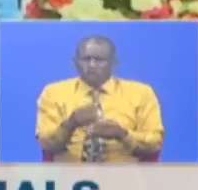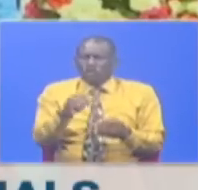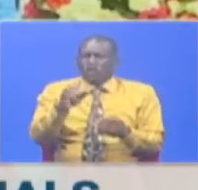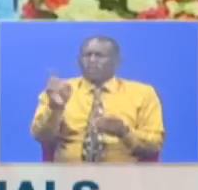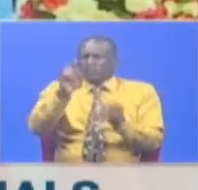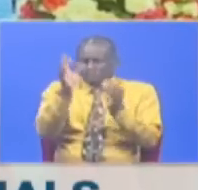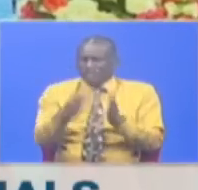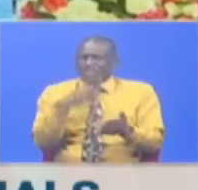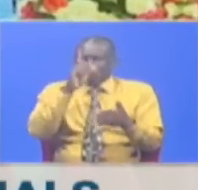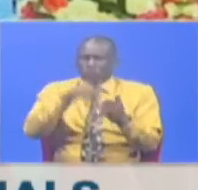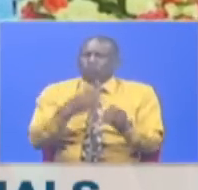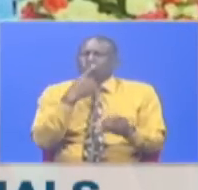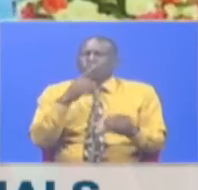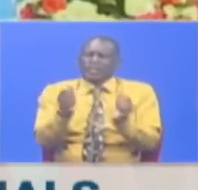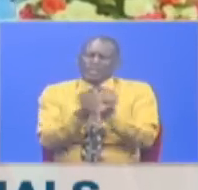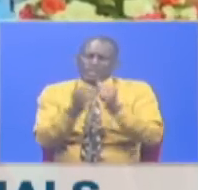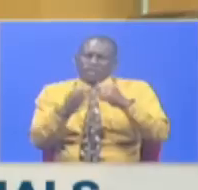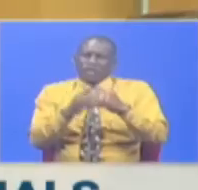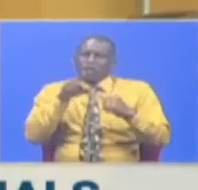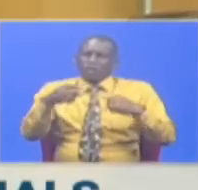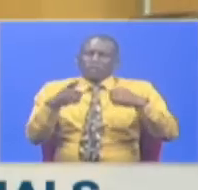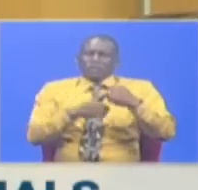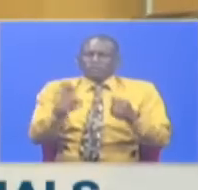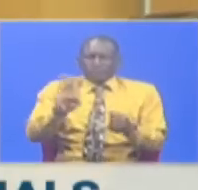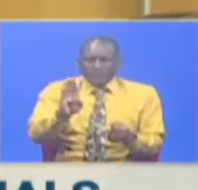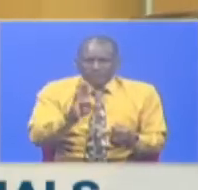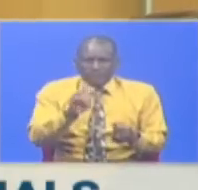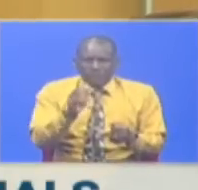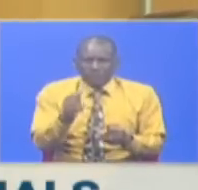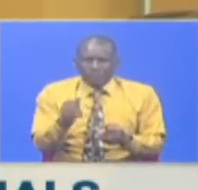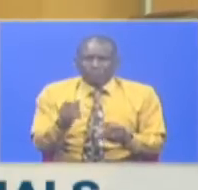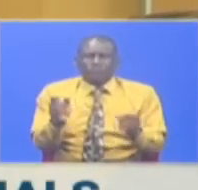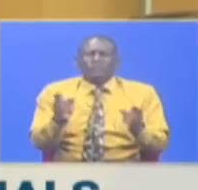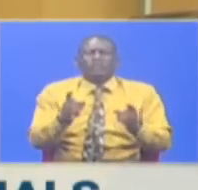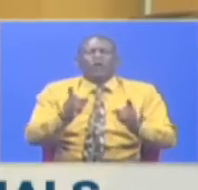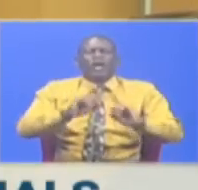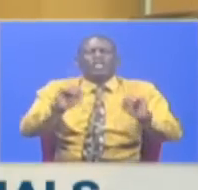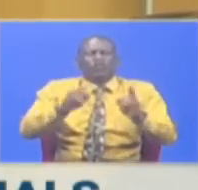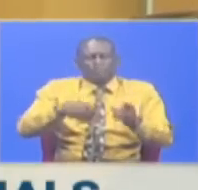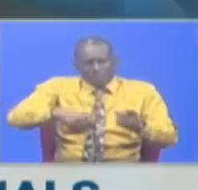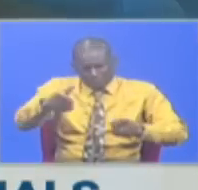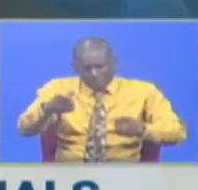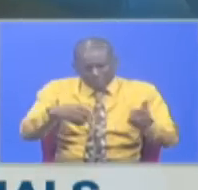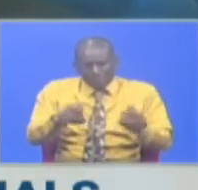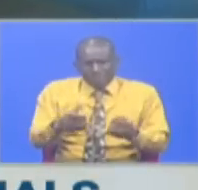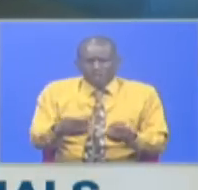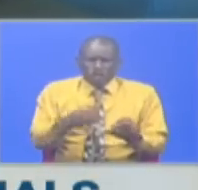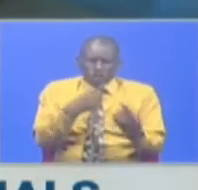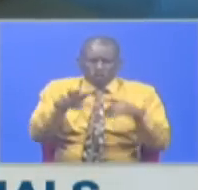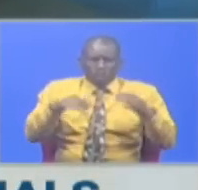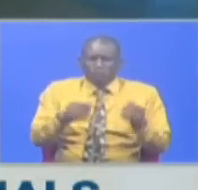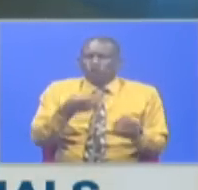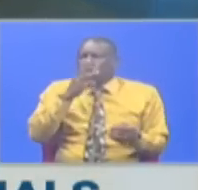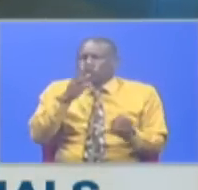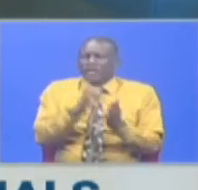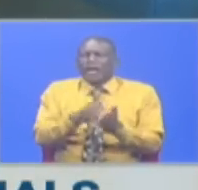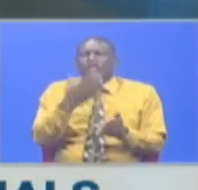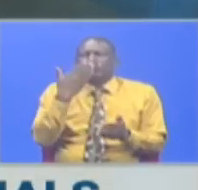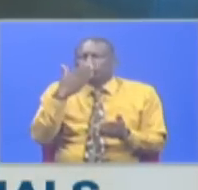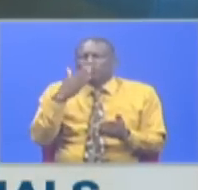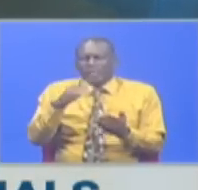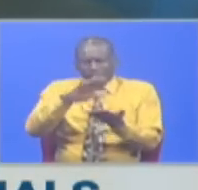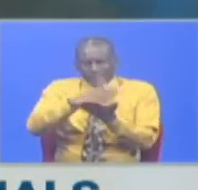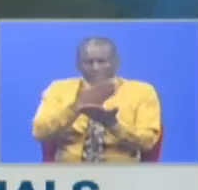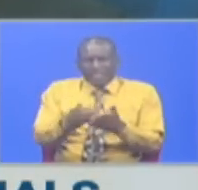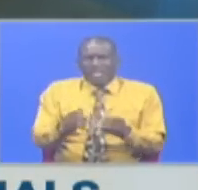that 118.6 billion shillings is not being serviced. He singled out the water and sugar sectors as the